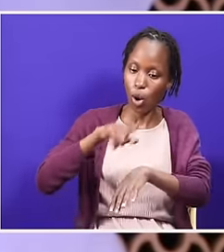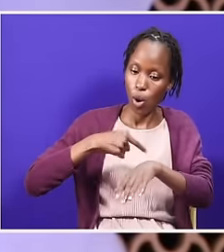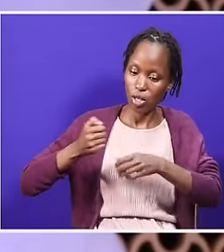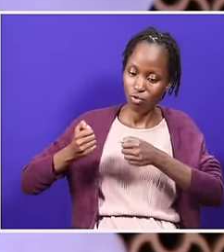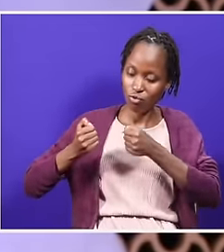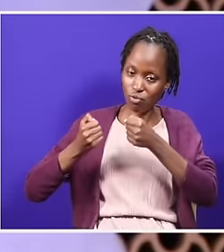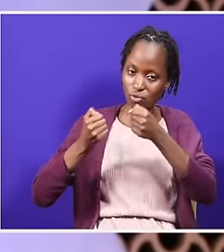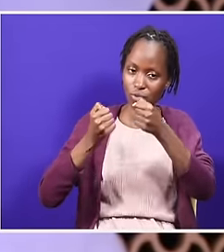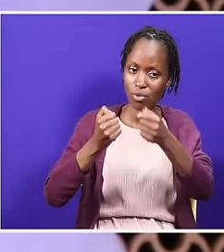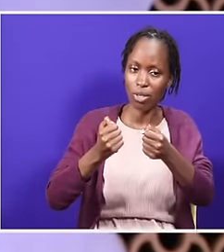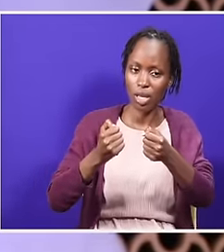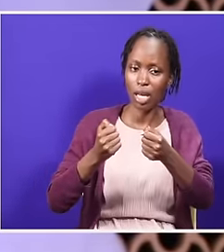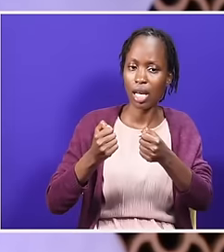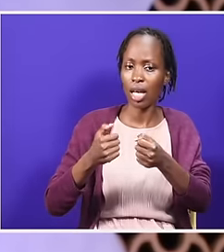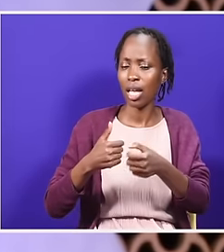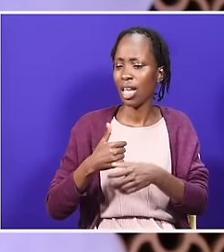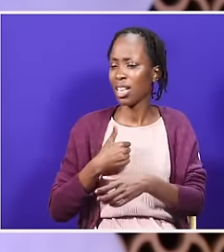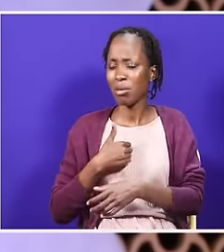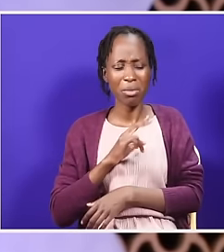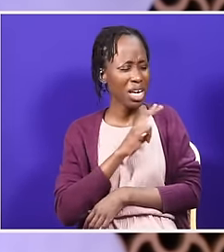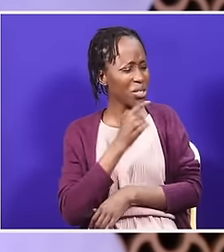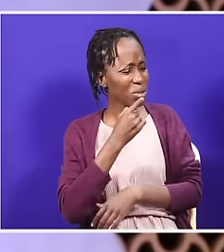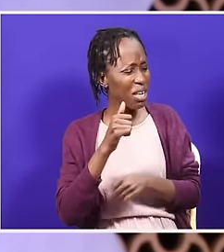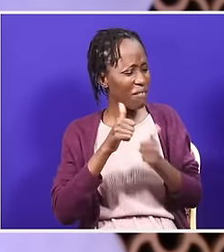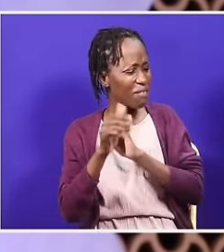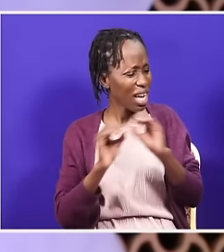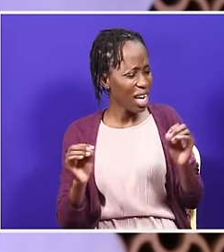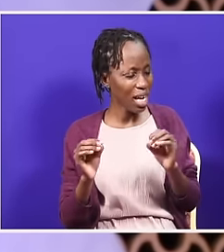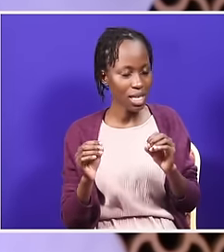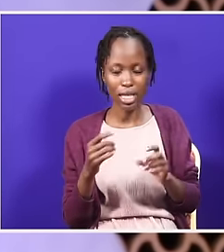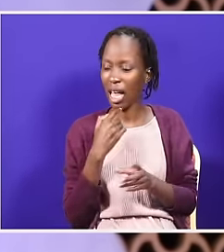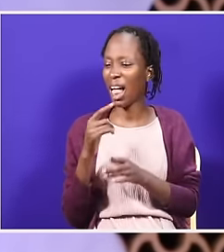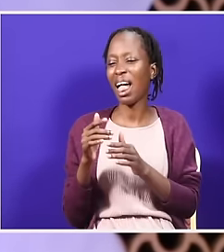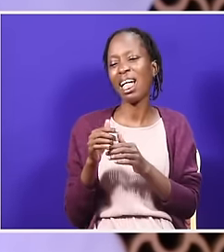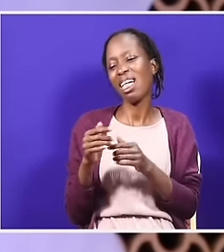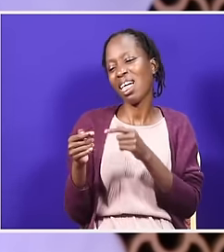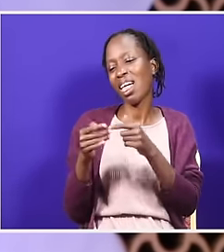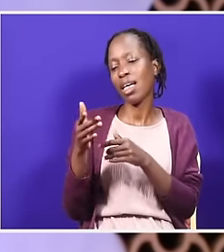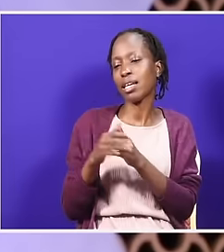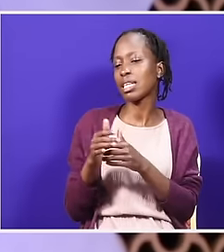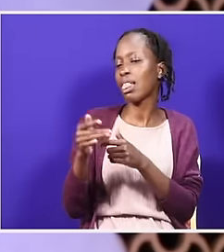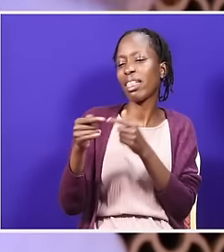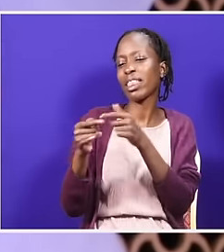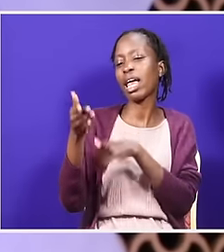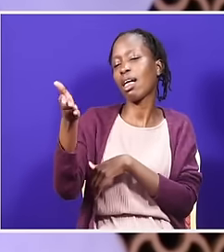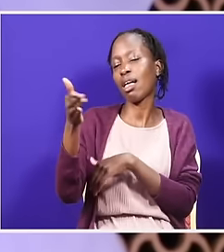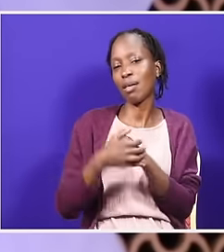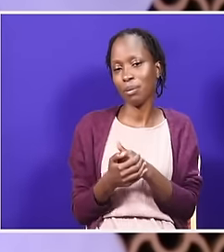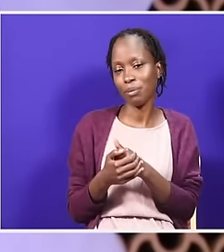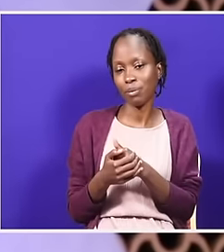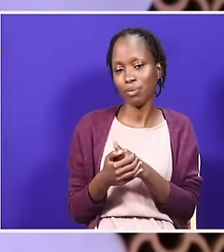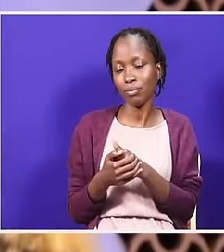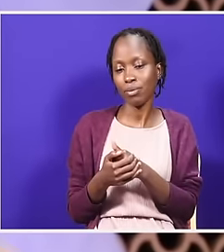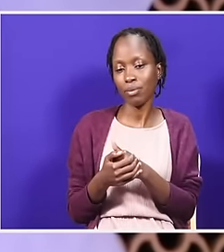4 hours. And I'm going, Joshua, you said it wasn't far. Not far now. Just over that hill.